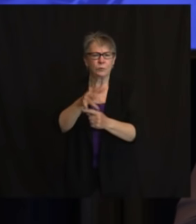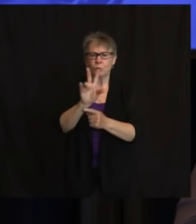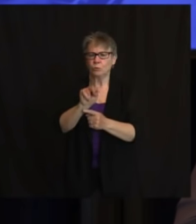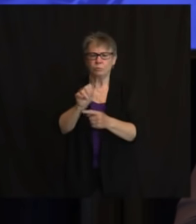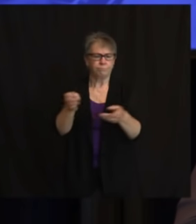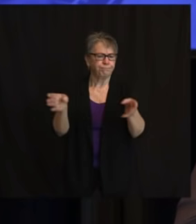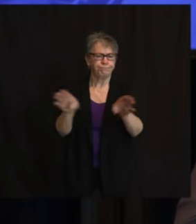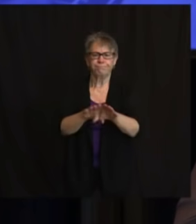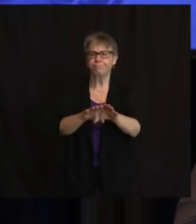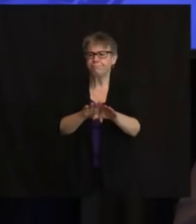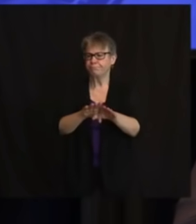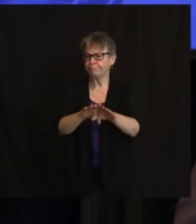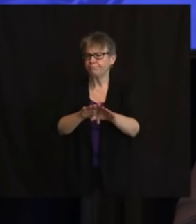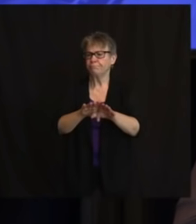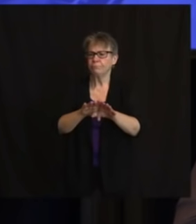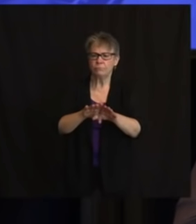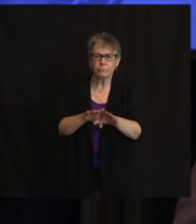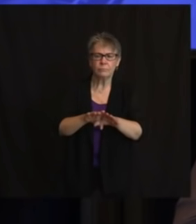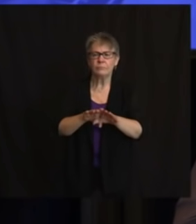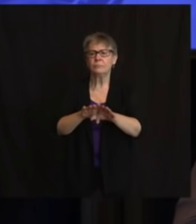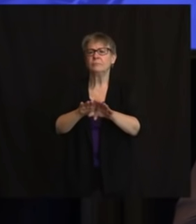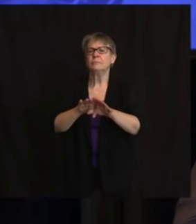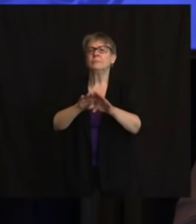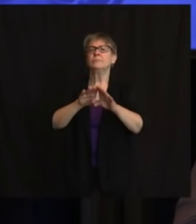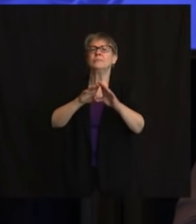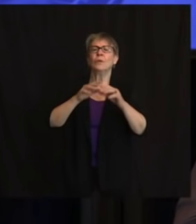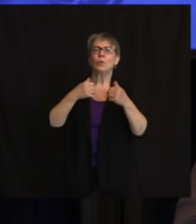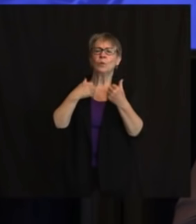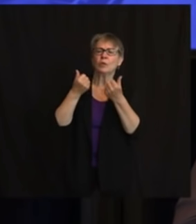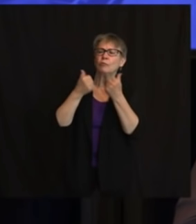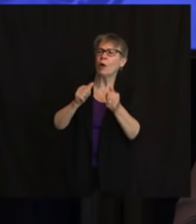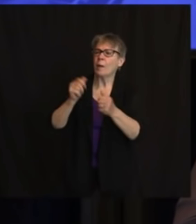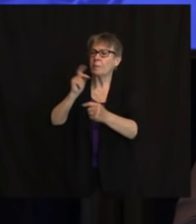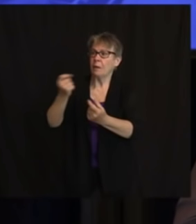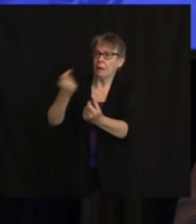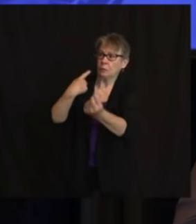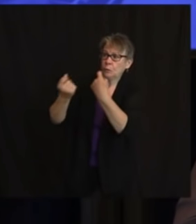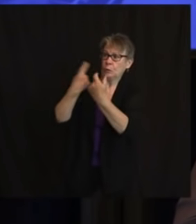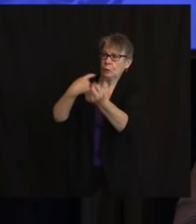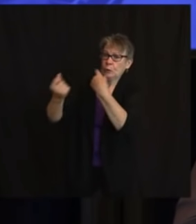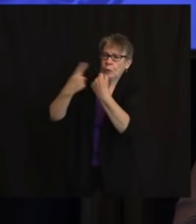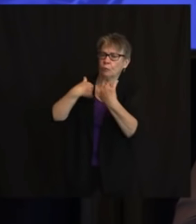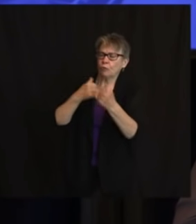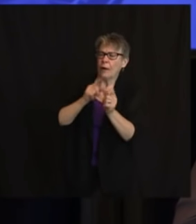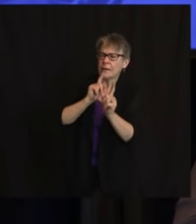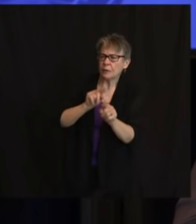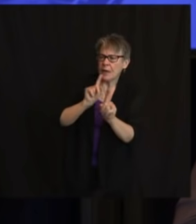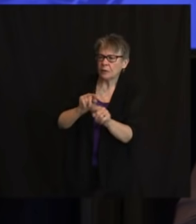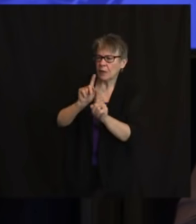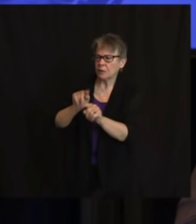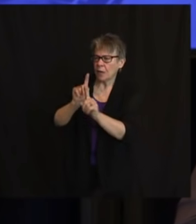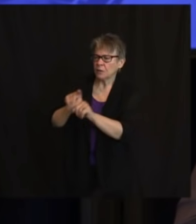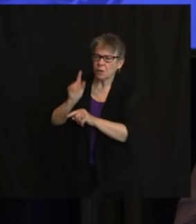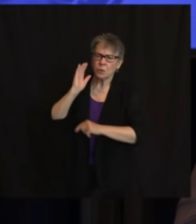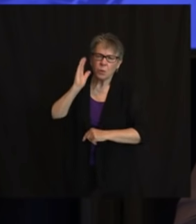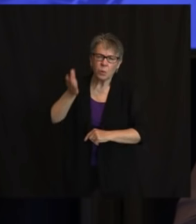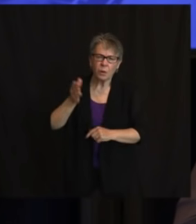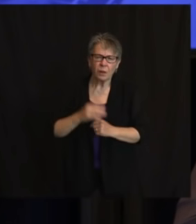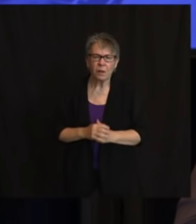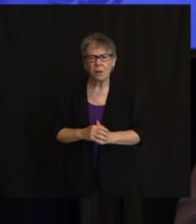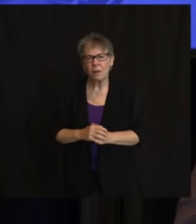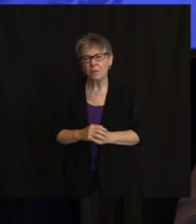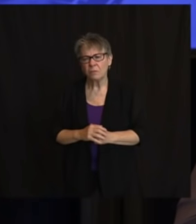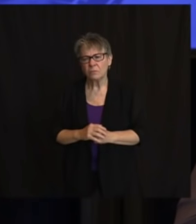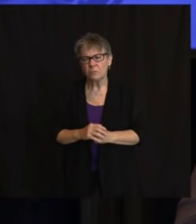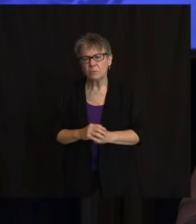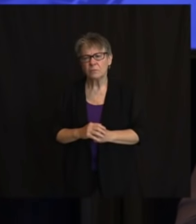those questions and to quickly as we can, and to ensure that we give our educators the information and flexibility needed to uplift our students